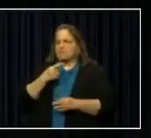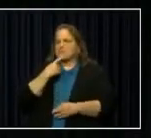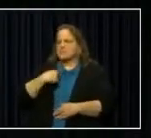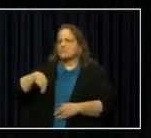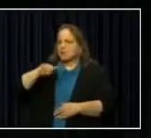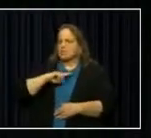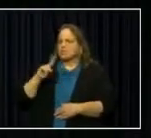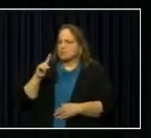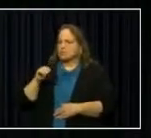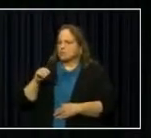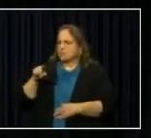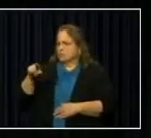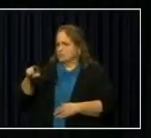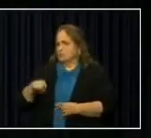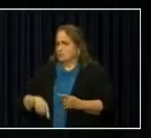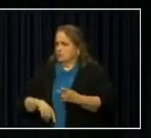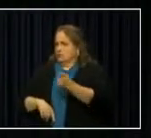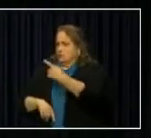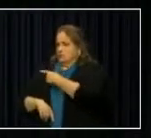to do. Yes?